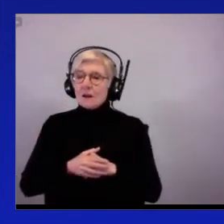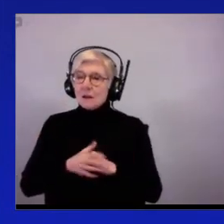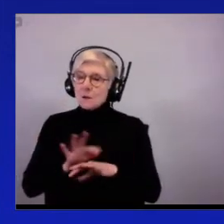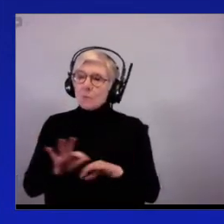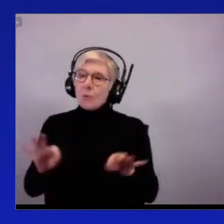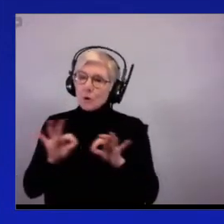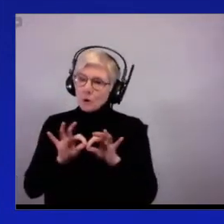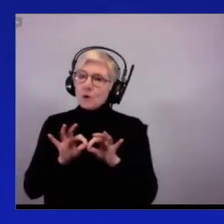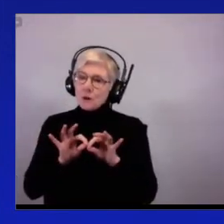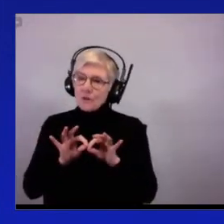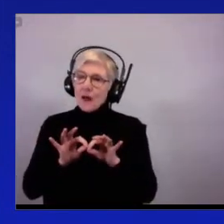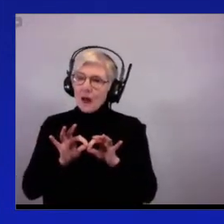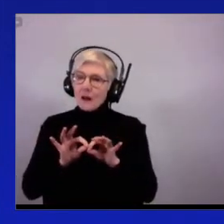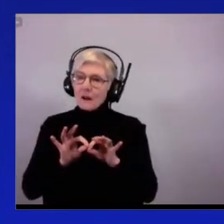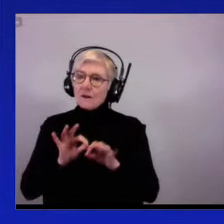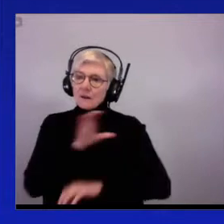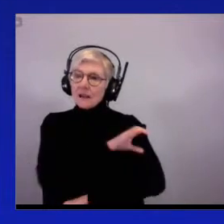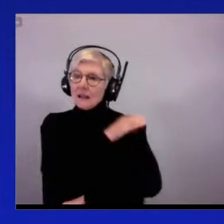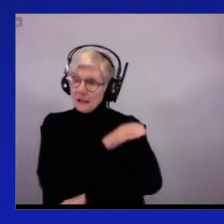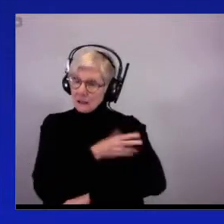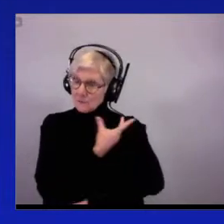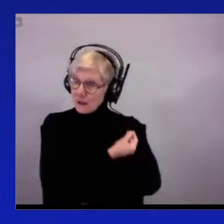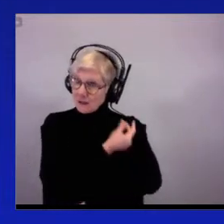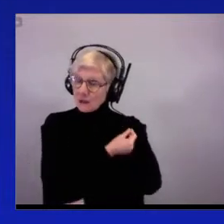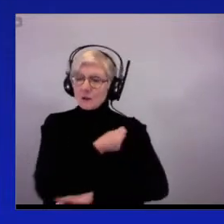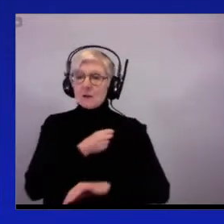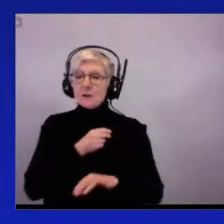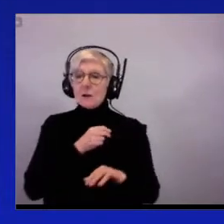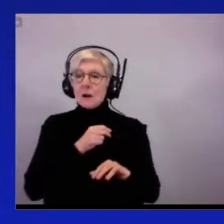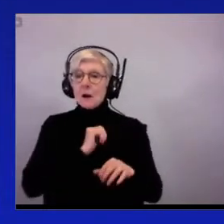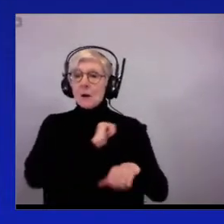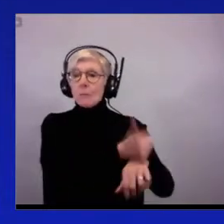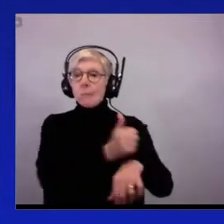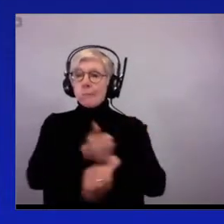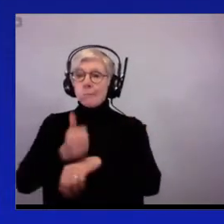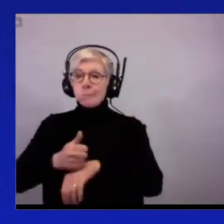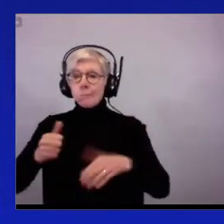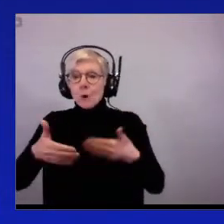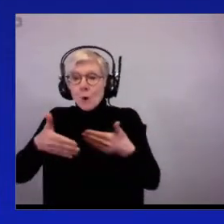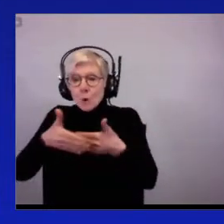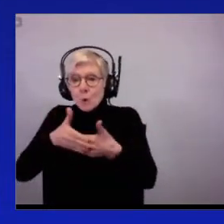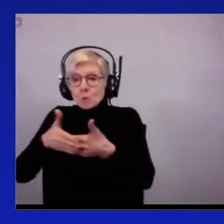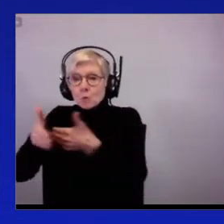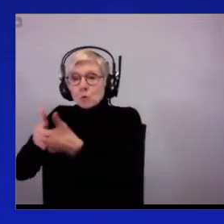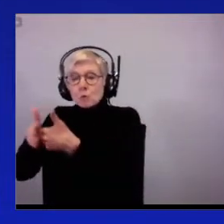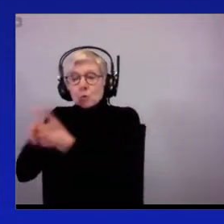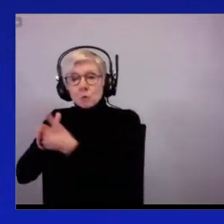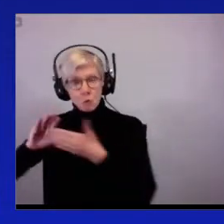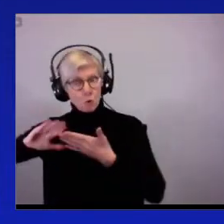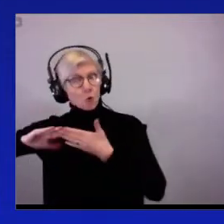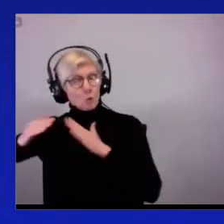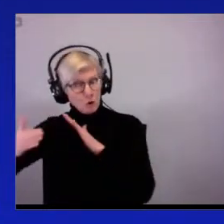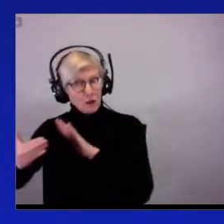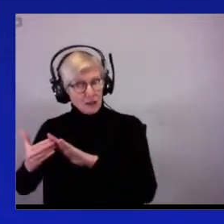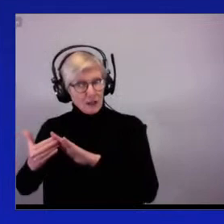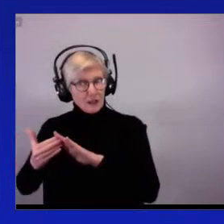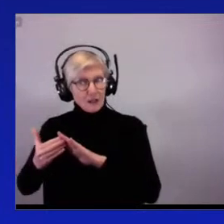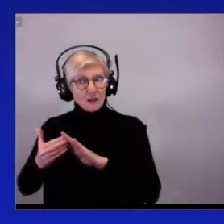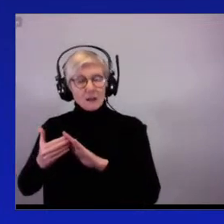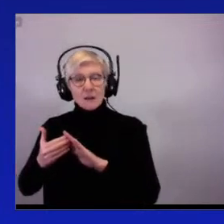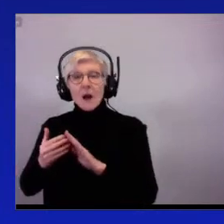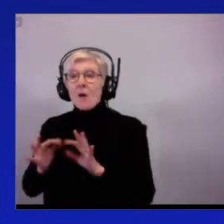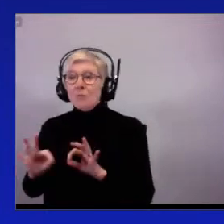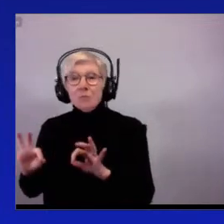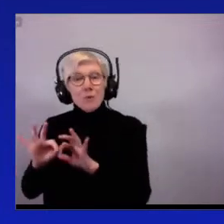is closer proximity of vaccination clinics to our residents, especially in low